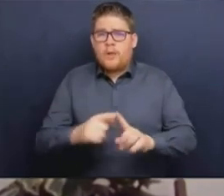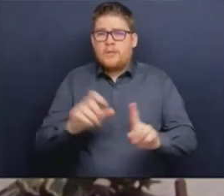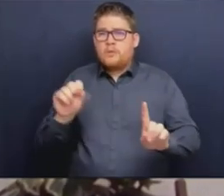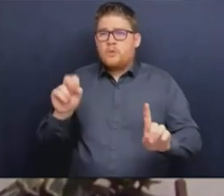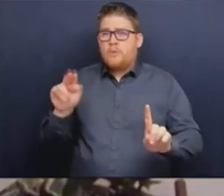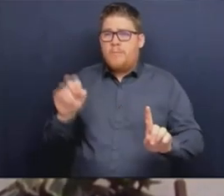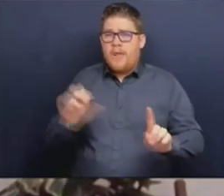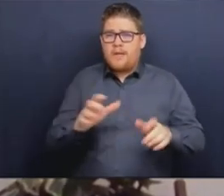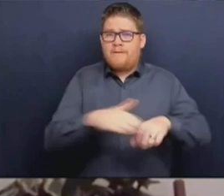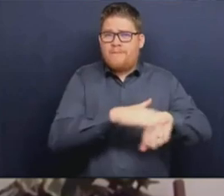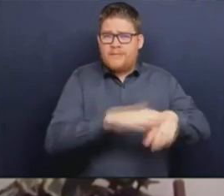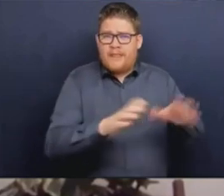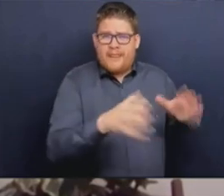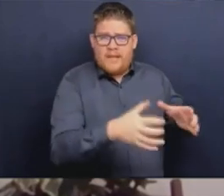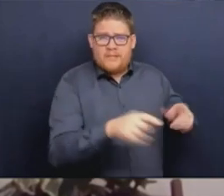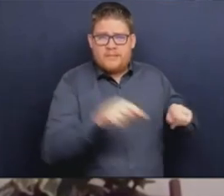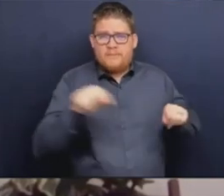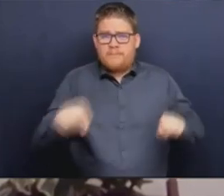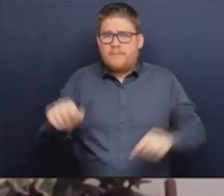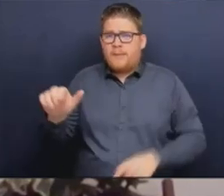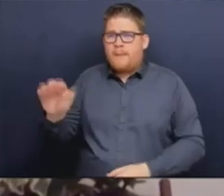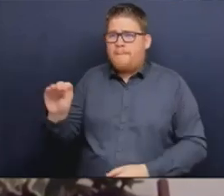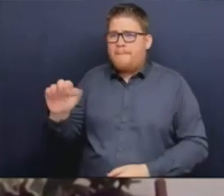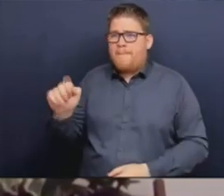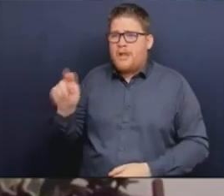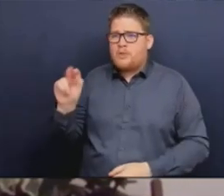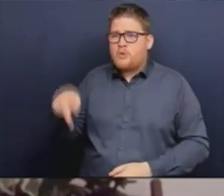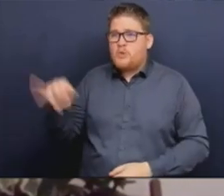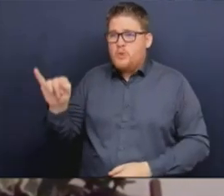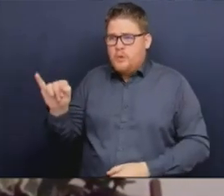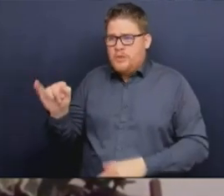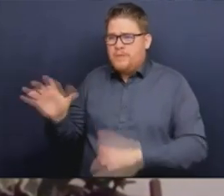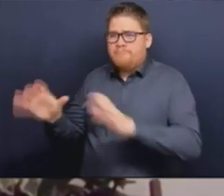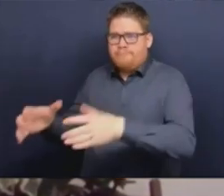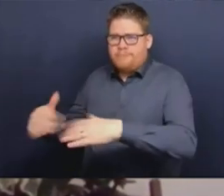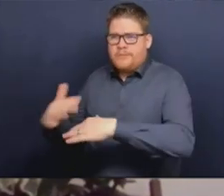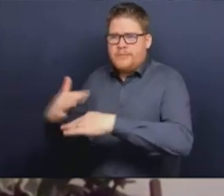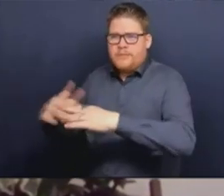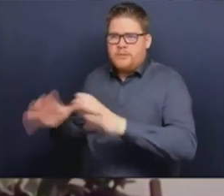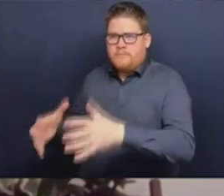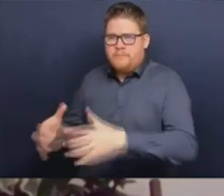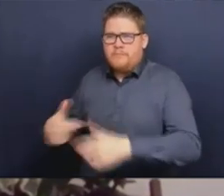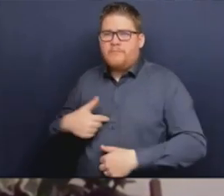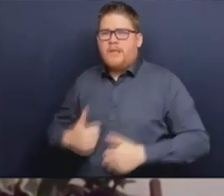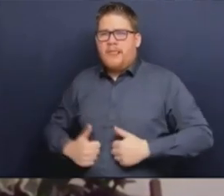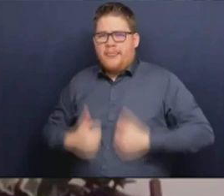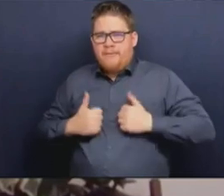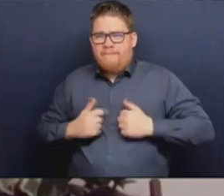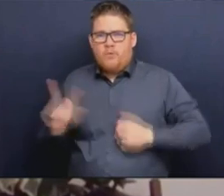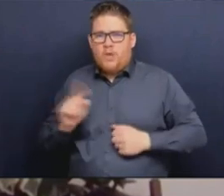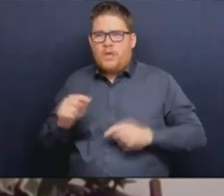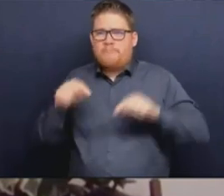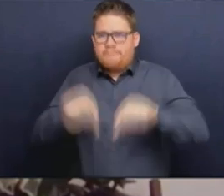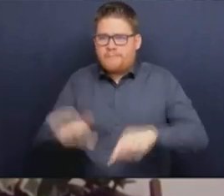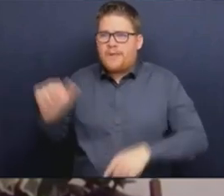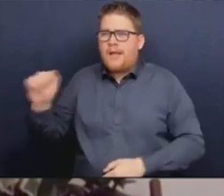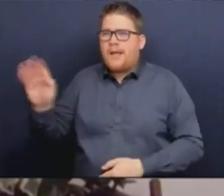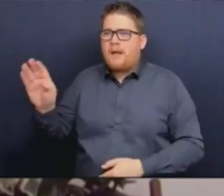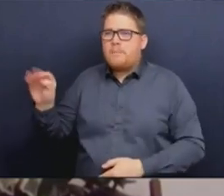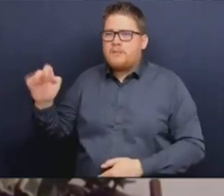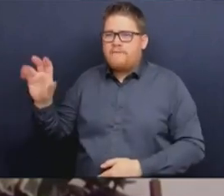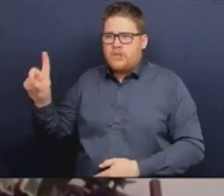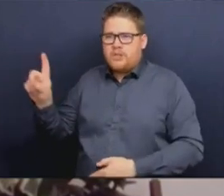First Nation as I live in Abbotsford. And certainly acknowledge Parliamentary Secretary Singh